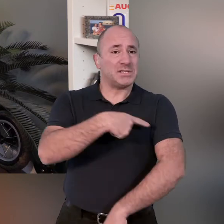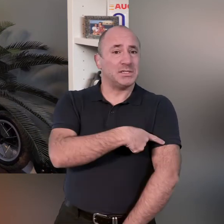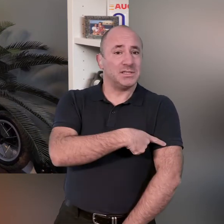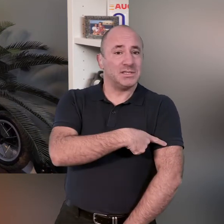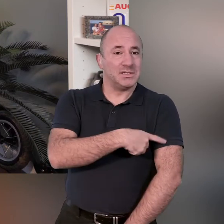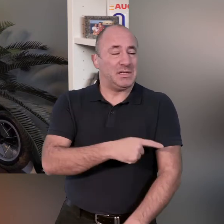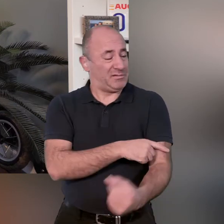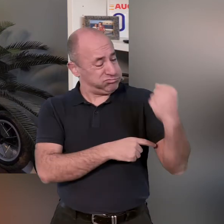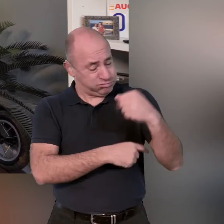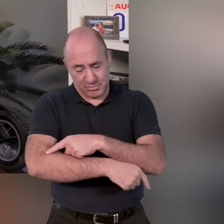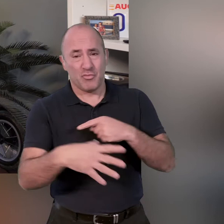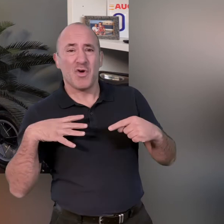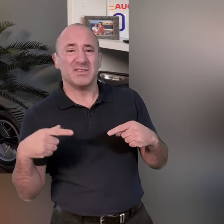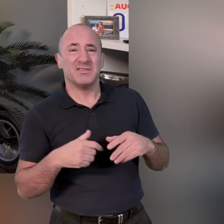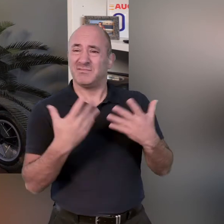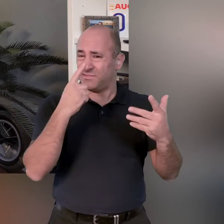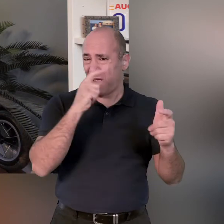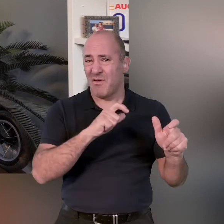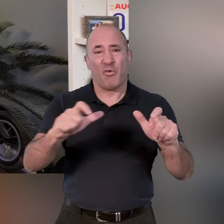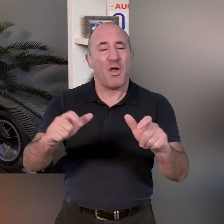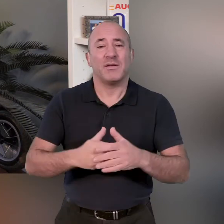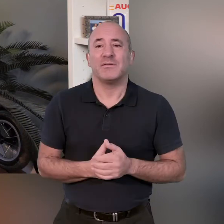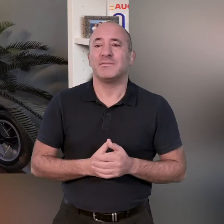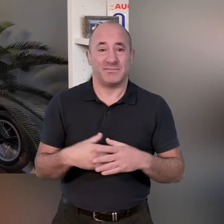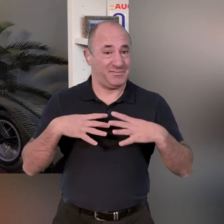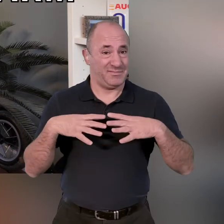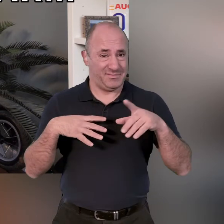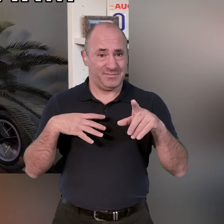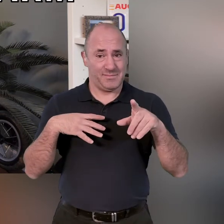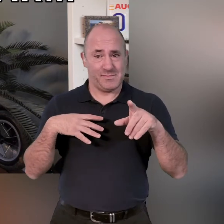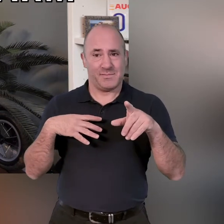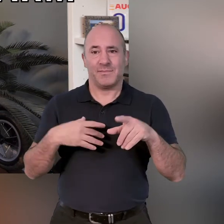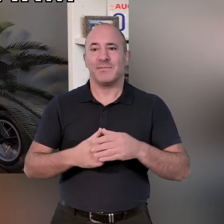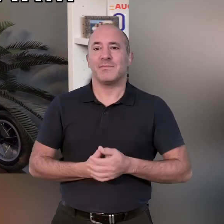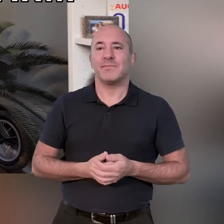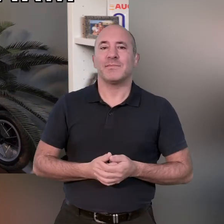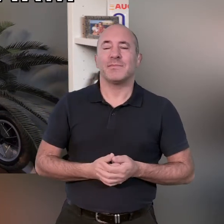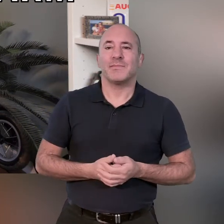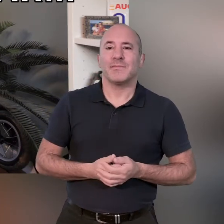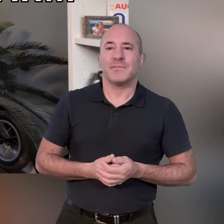is resting here, so it's fine just to carry on. Ready, off we go.